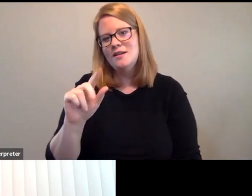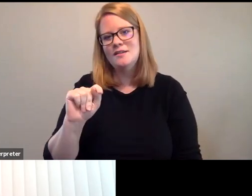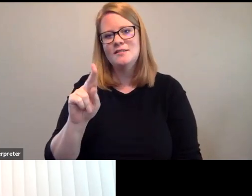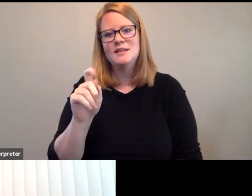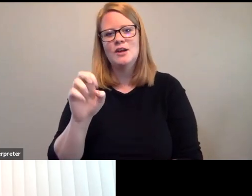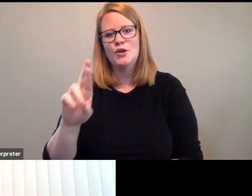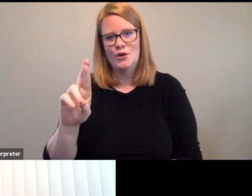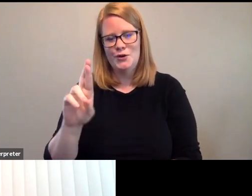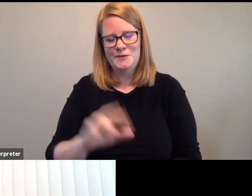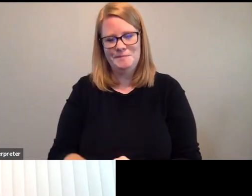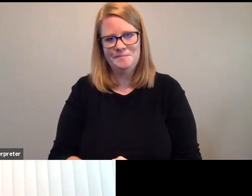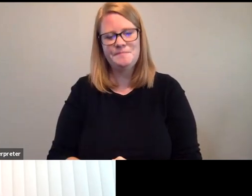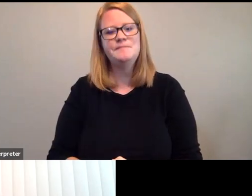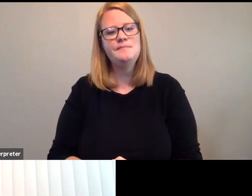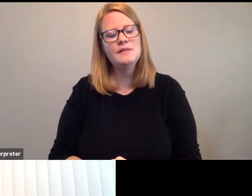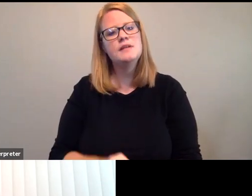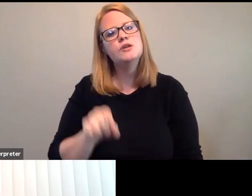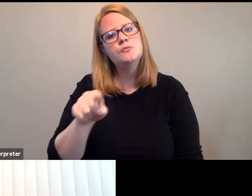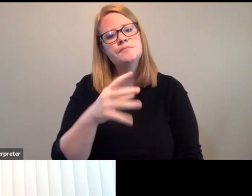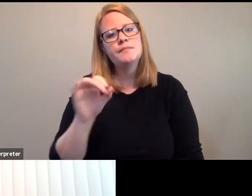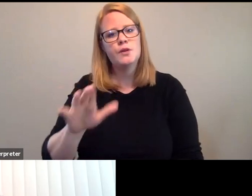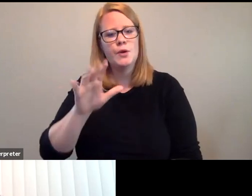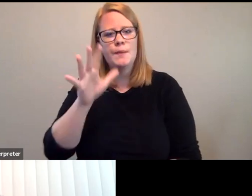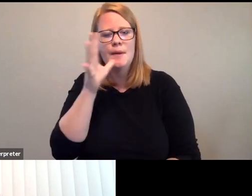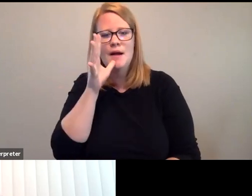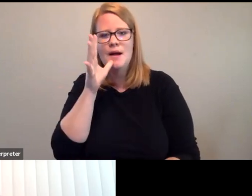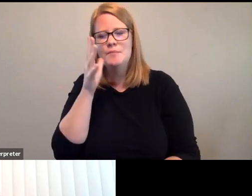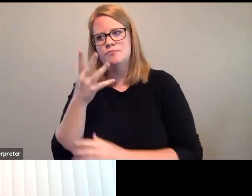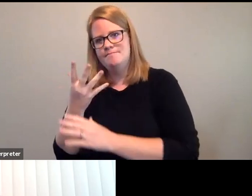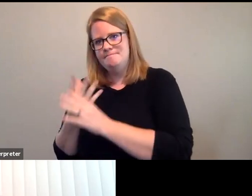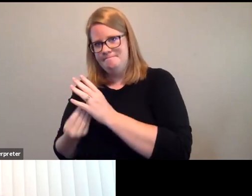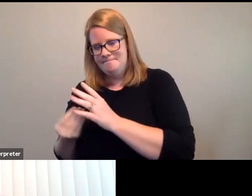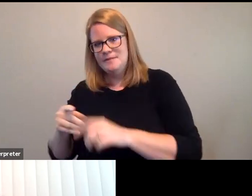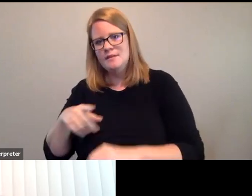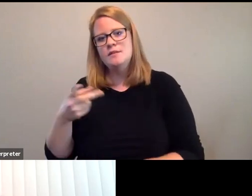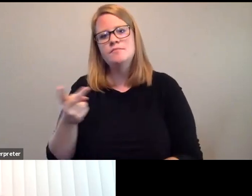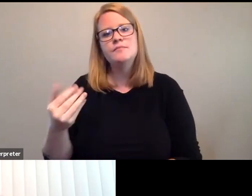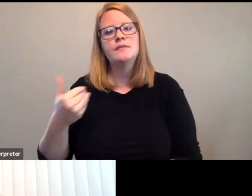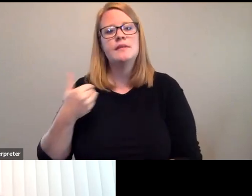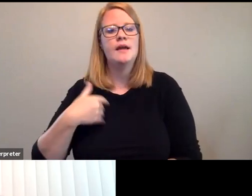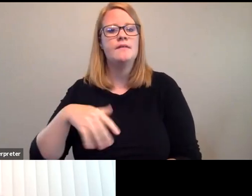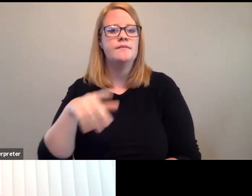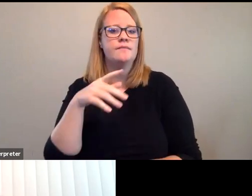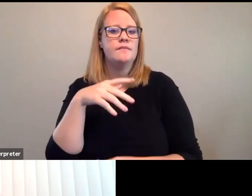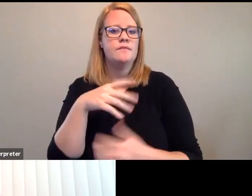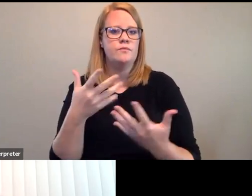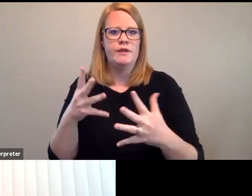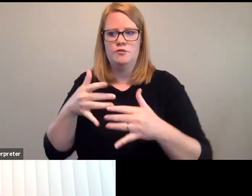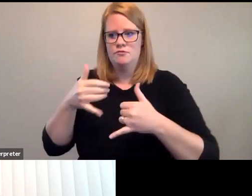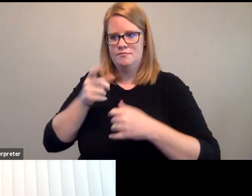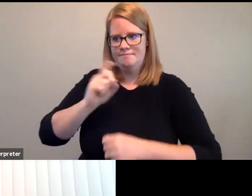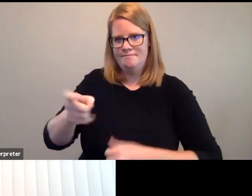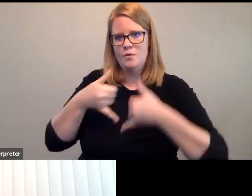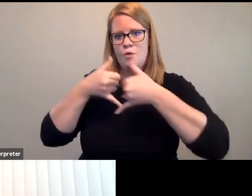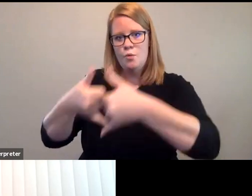Tanisha and her late mother, Stella Tucker, received an SFA Master-Apprentice Artist Award